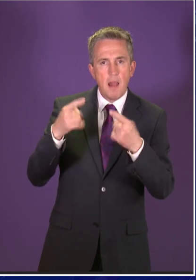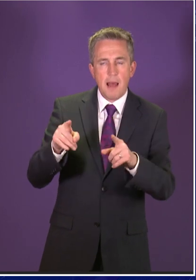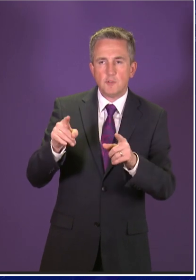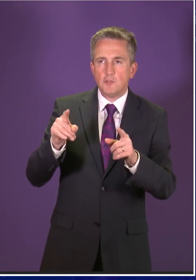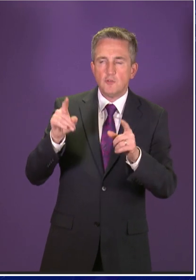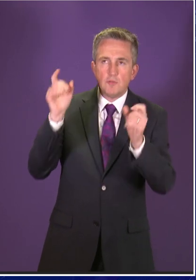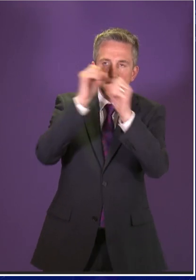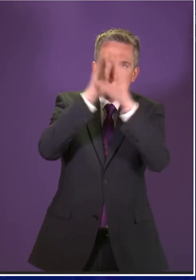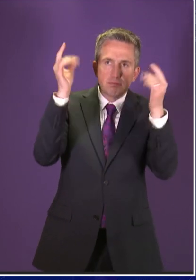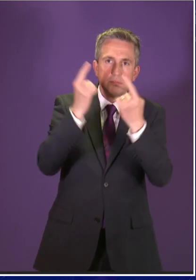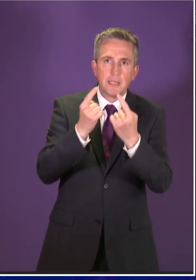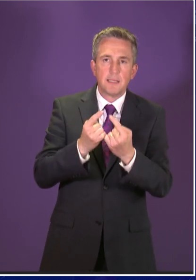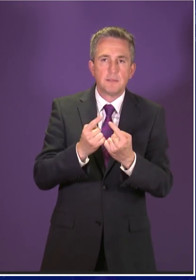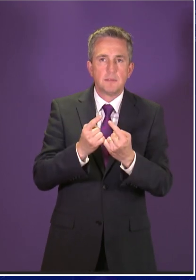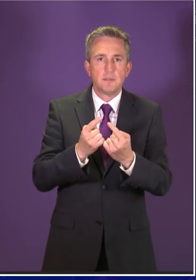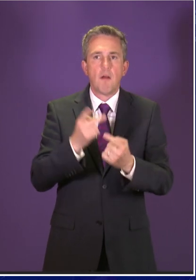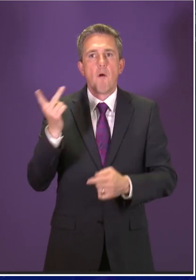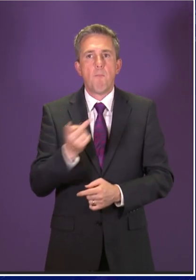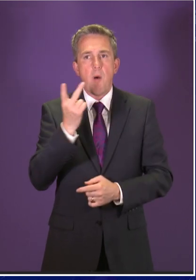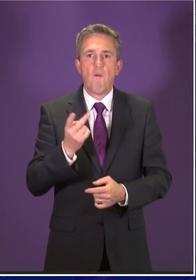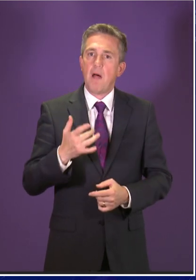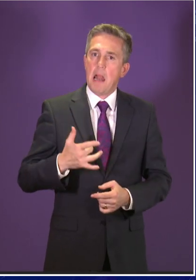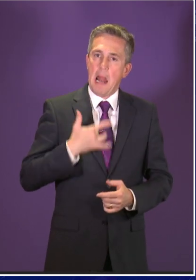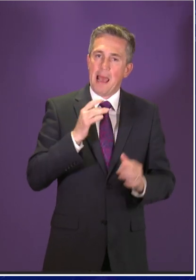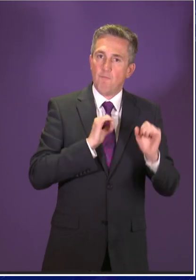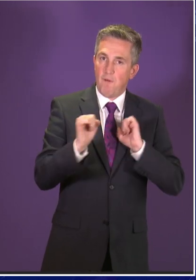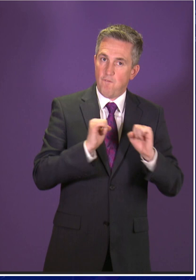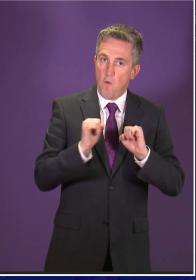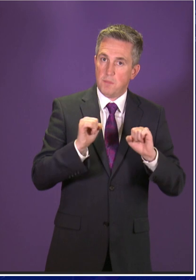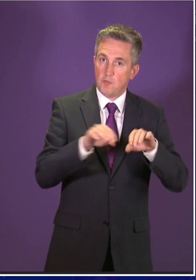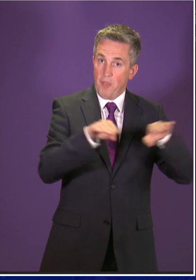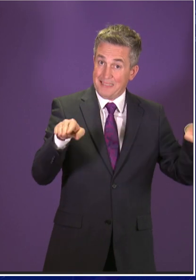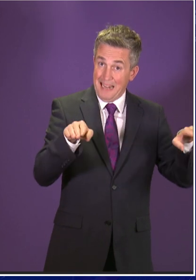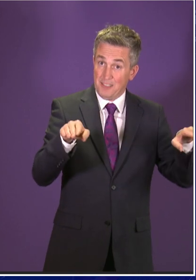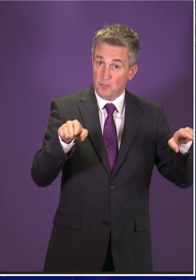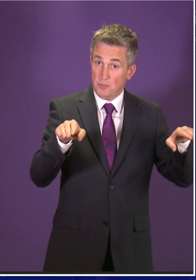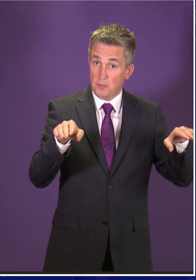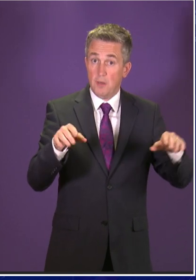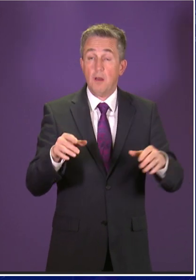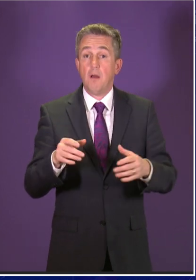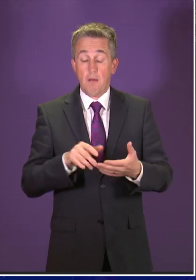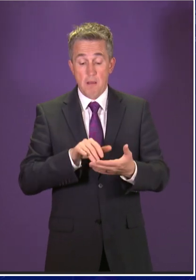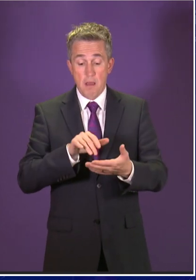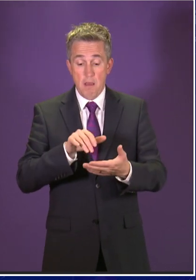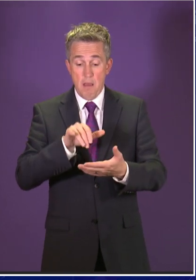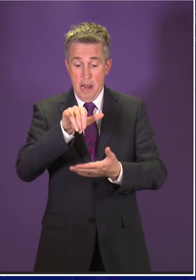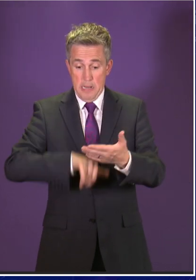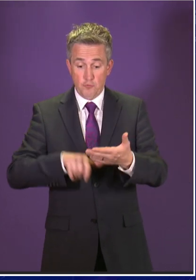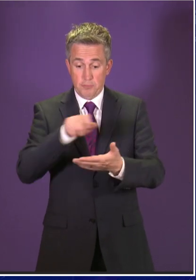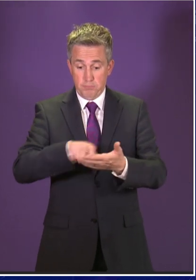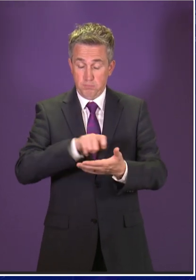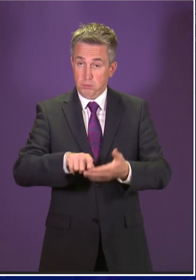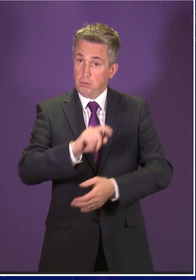literature, which involves the live performance of actors and actresses on the stage. A literary text must come